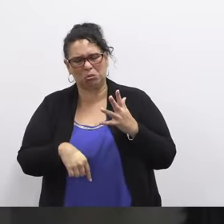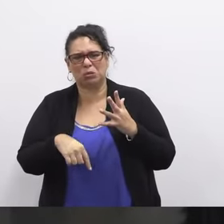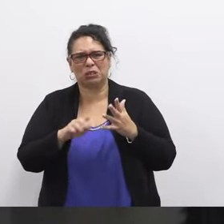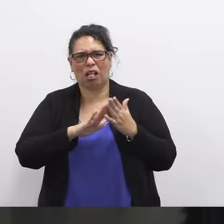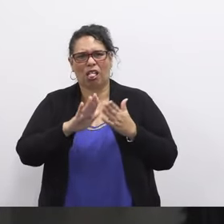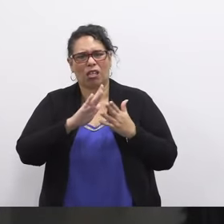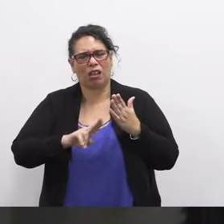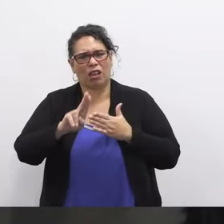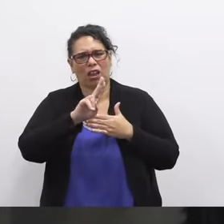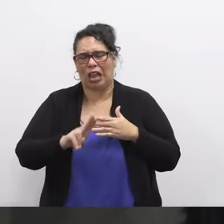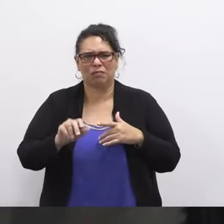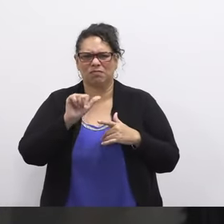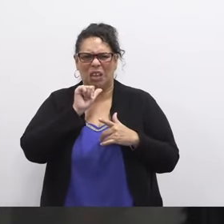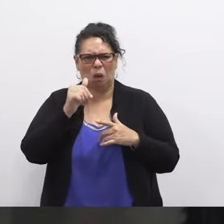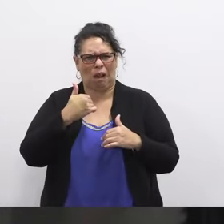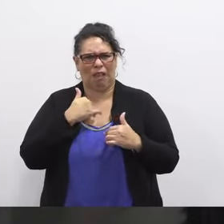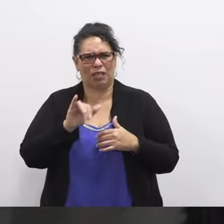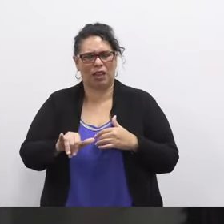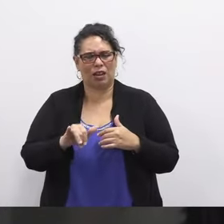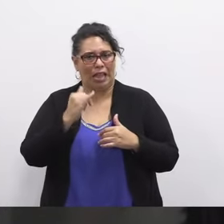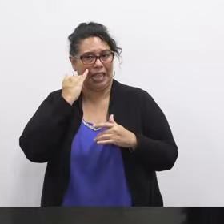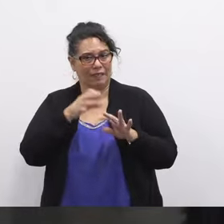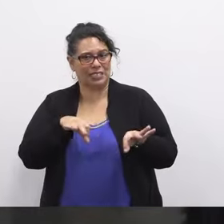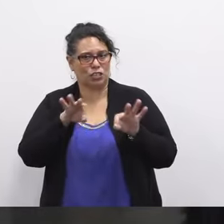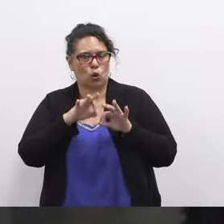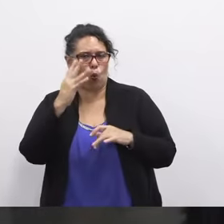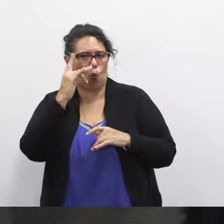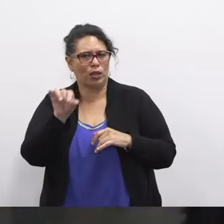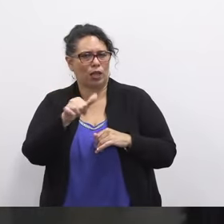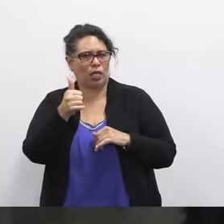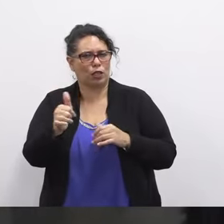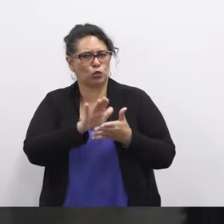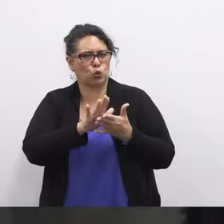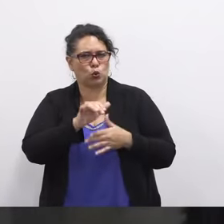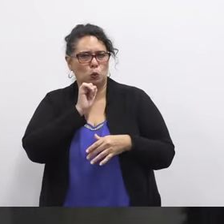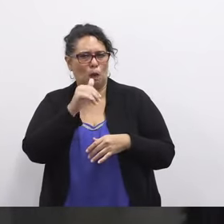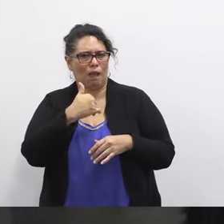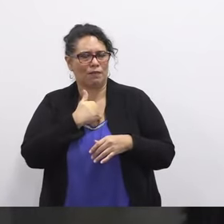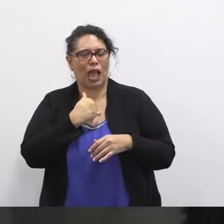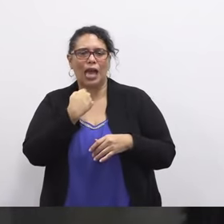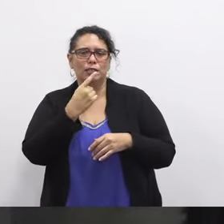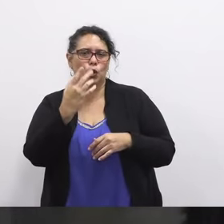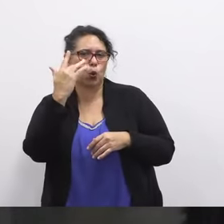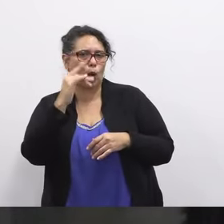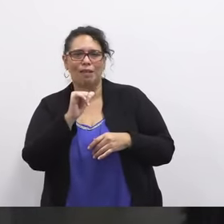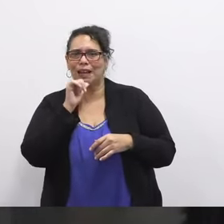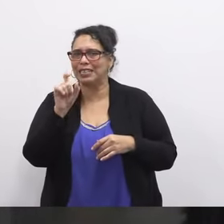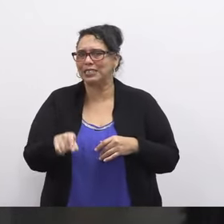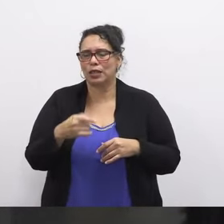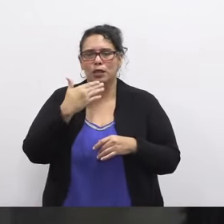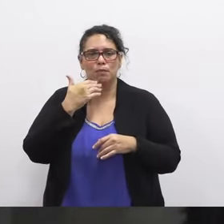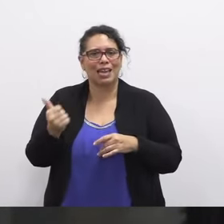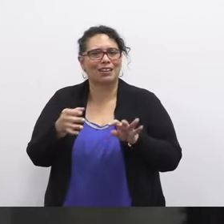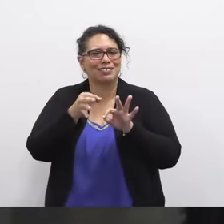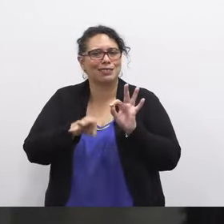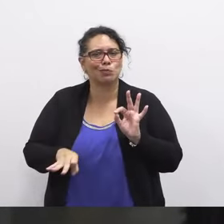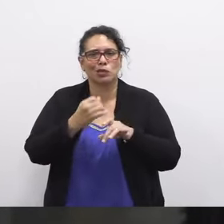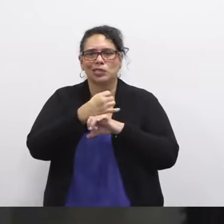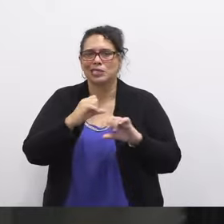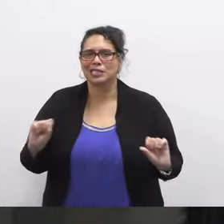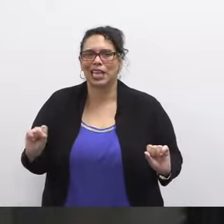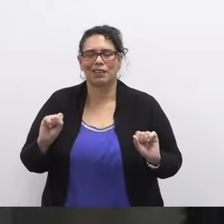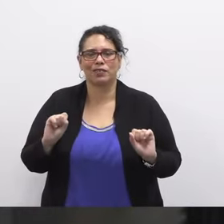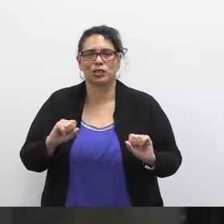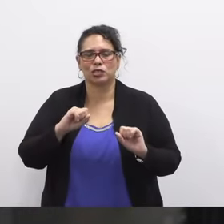why don't these public facilities have them? I'll tell you why, because they're unnecessary. There are better, simpler, and safer solutions.